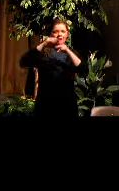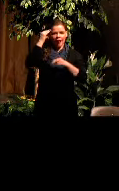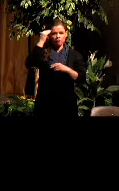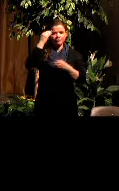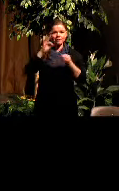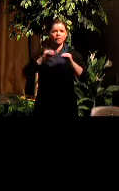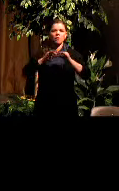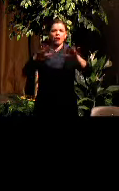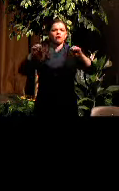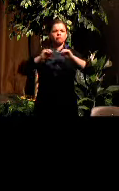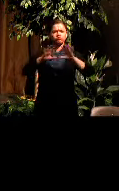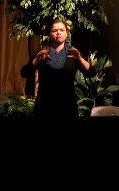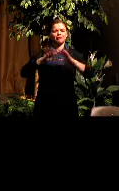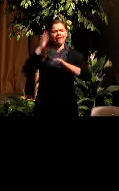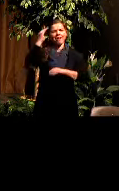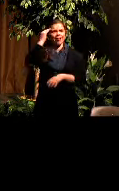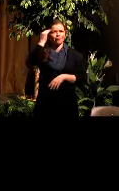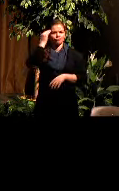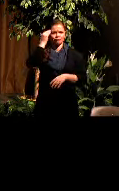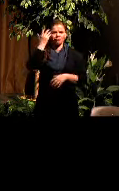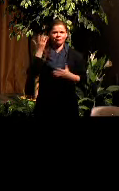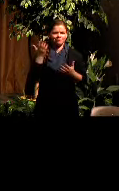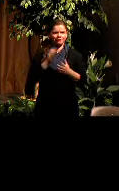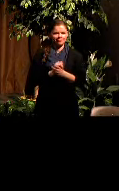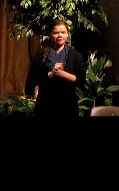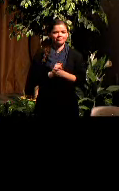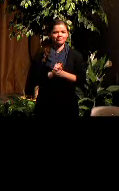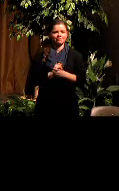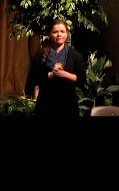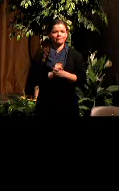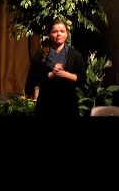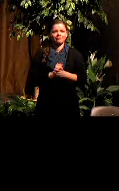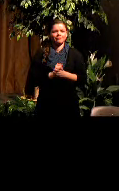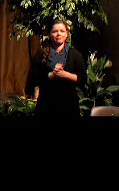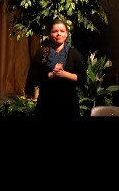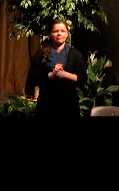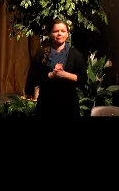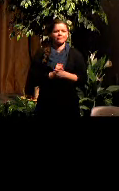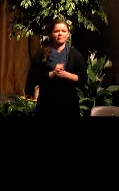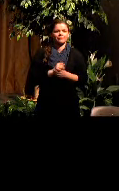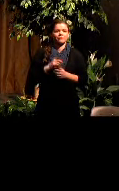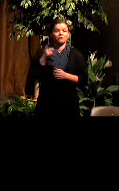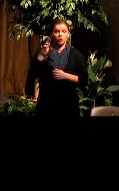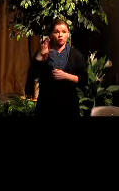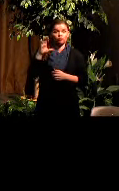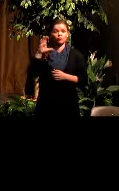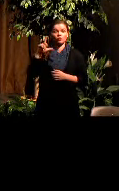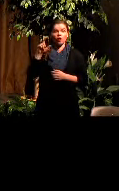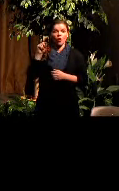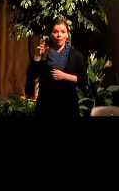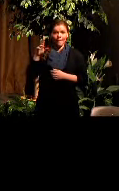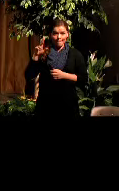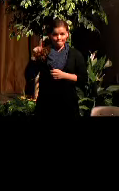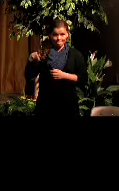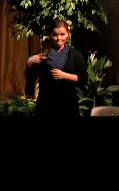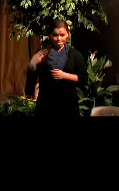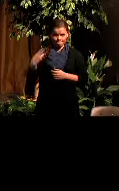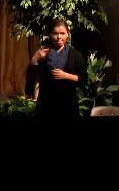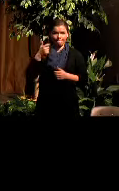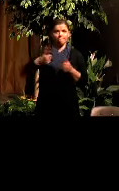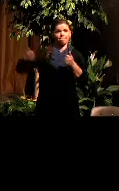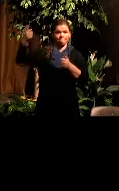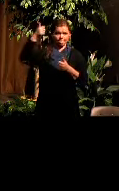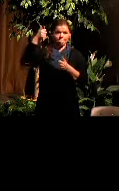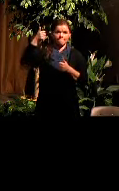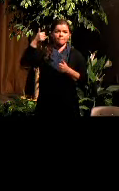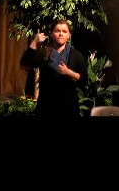And under our secretary, Dr. Clough, we embarked on 4